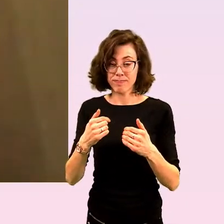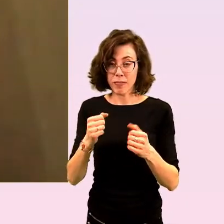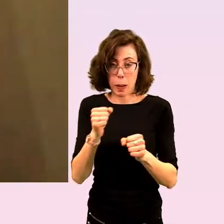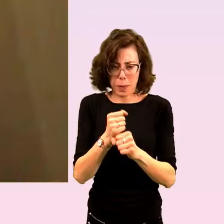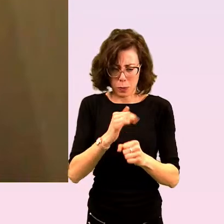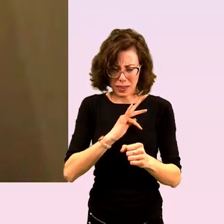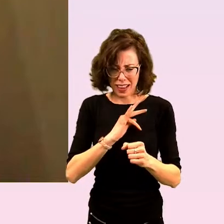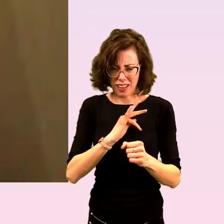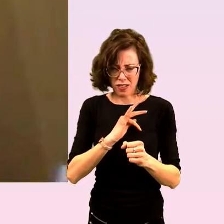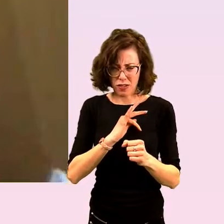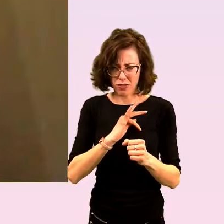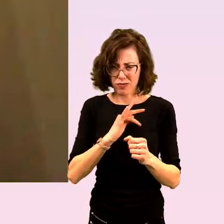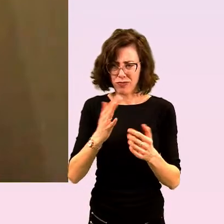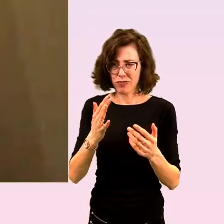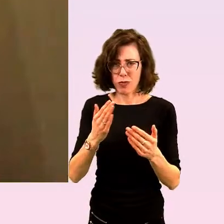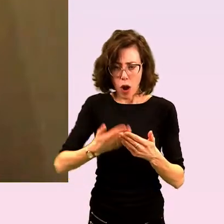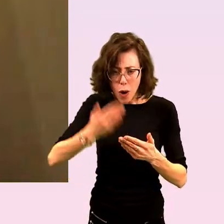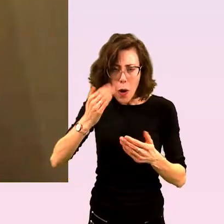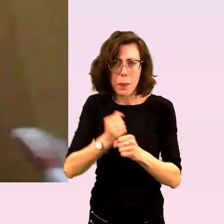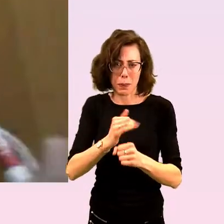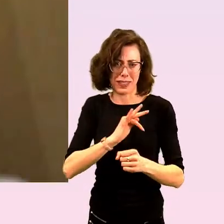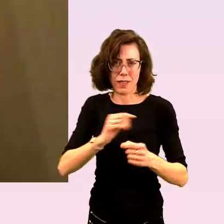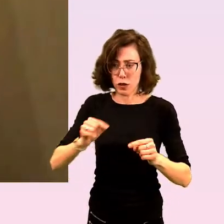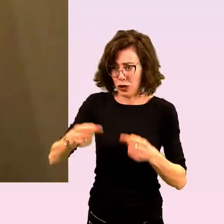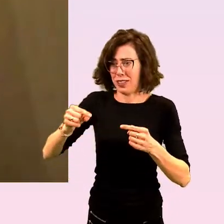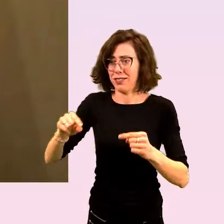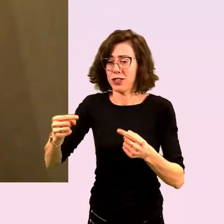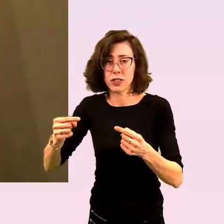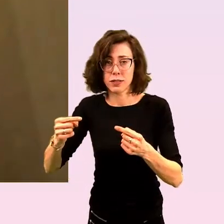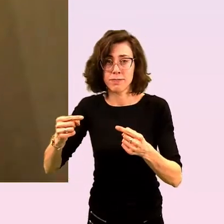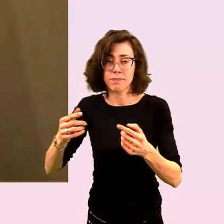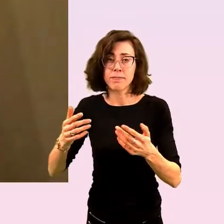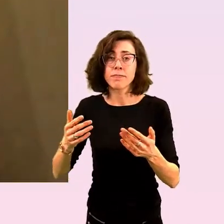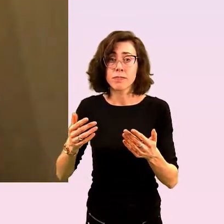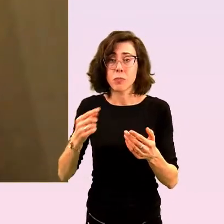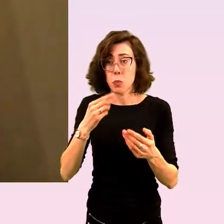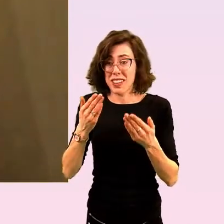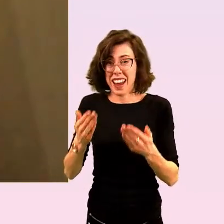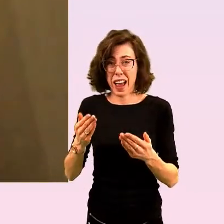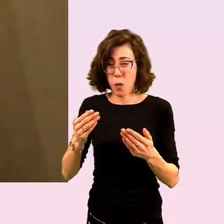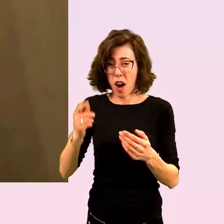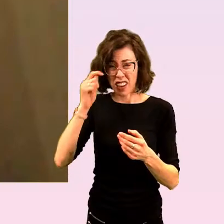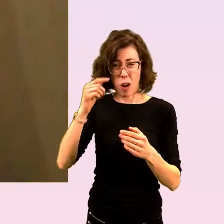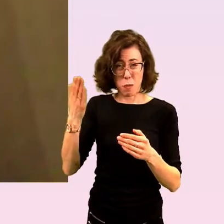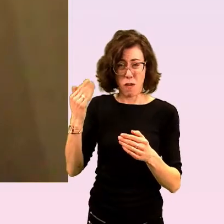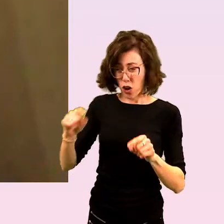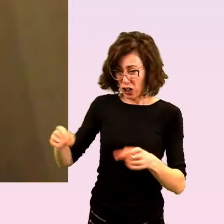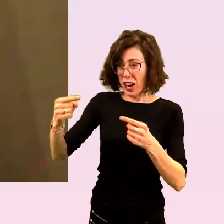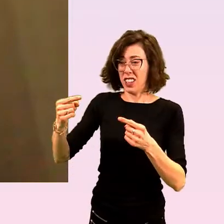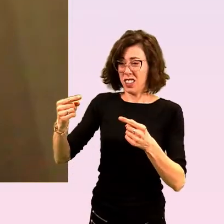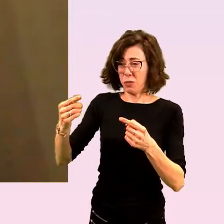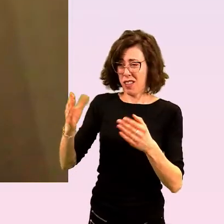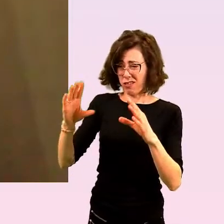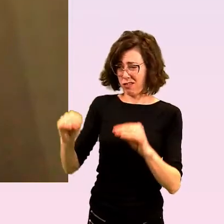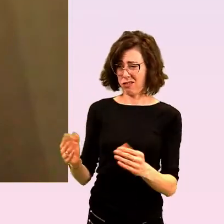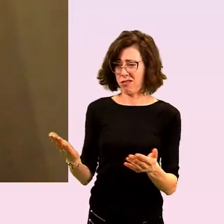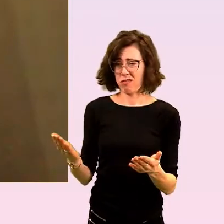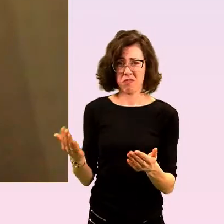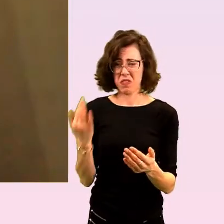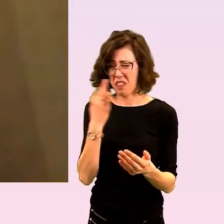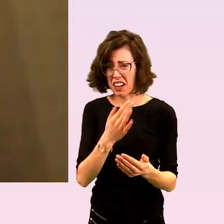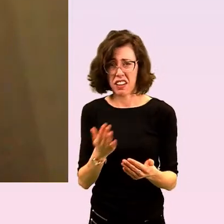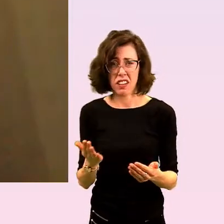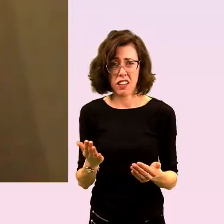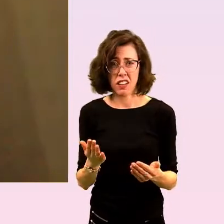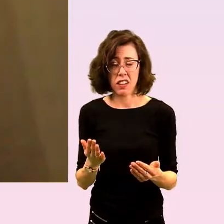was a challenge to me? That's not a challenge or anything like that now. So they're very important things. But